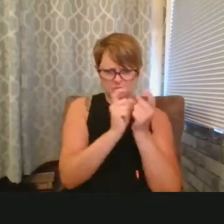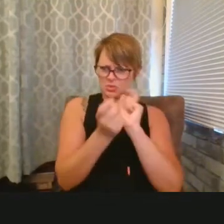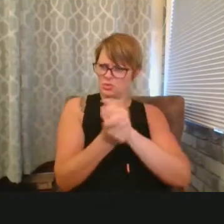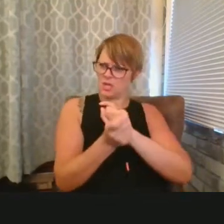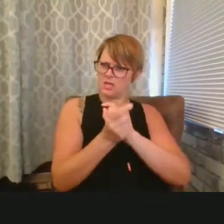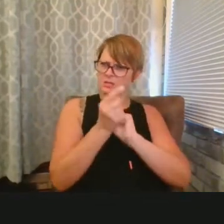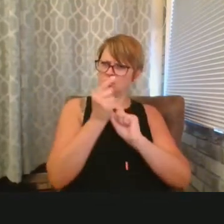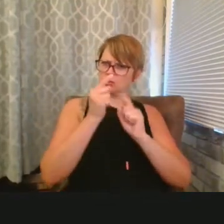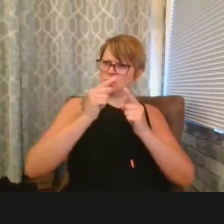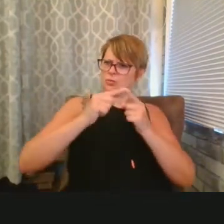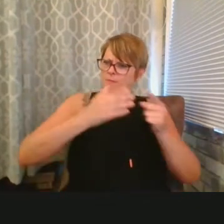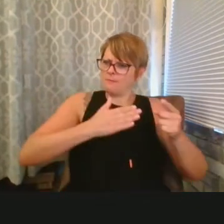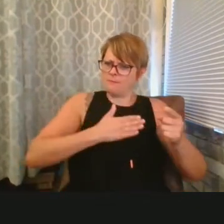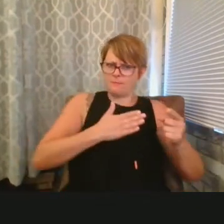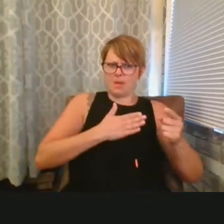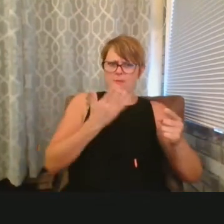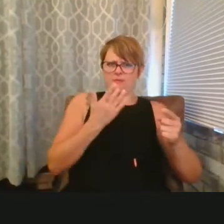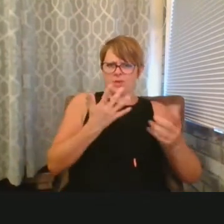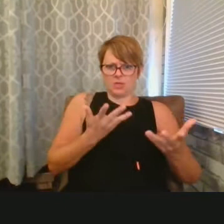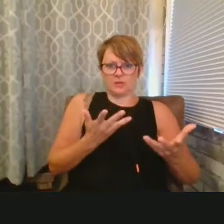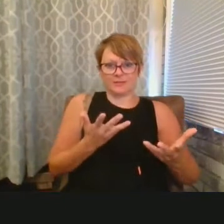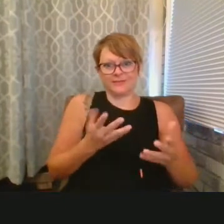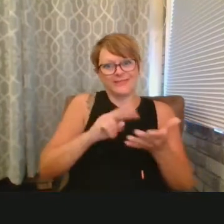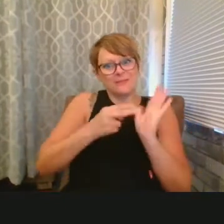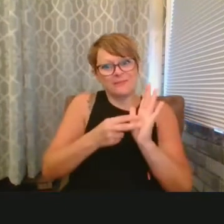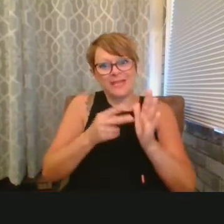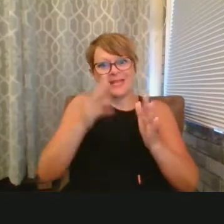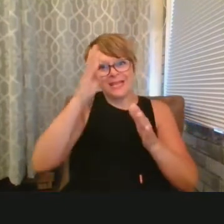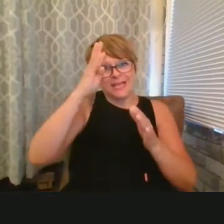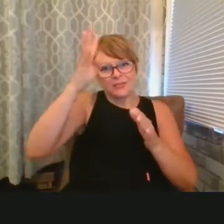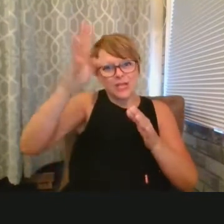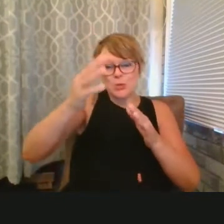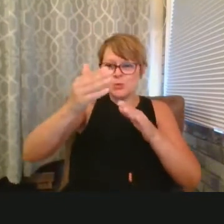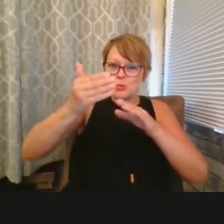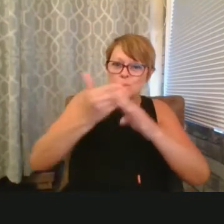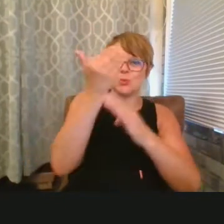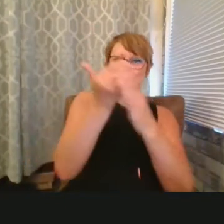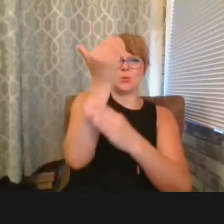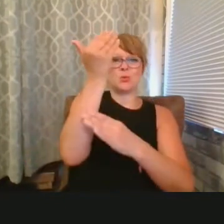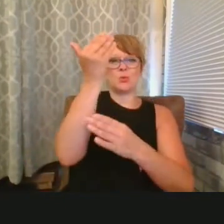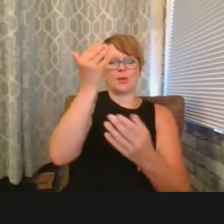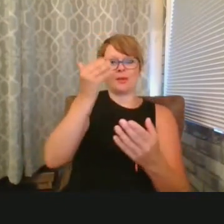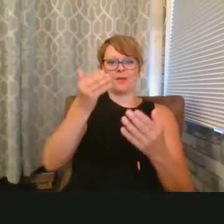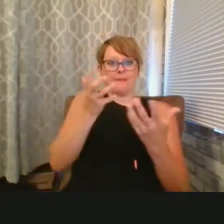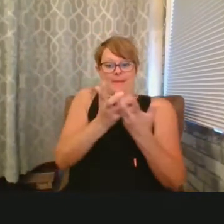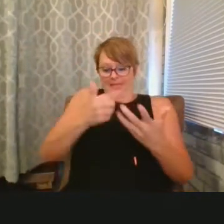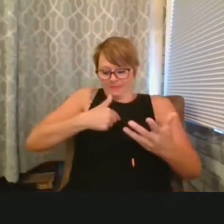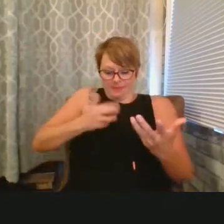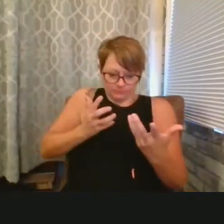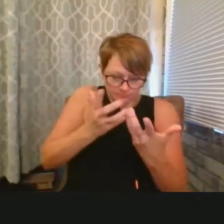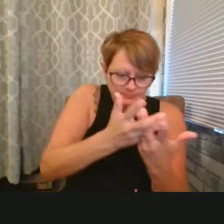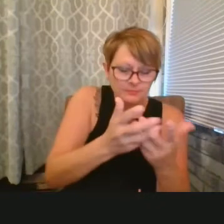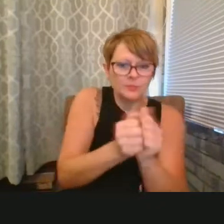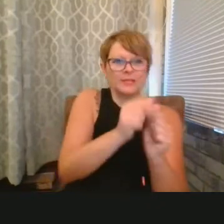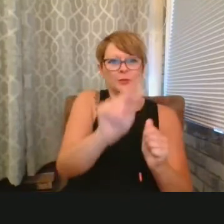we basically create a brand new reality to ourselves and to this place. And we sort of create our own work